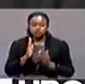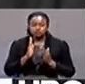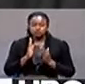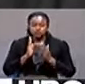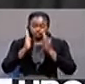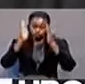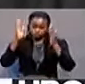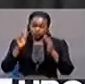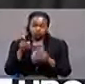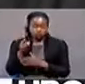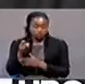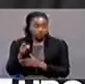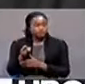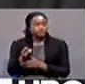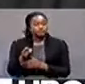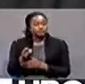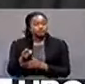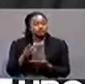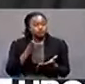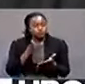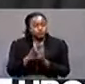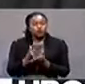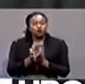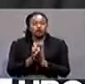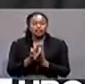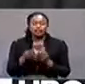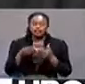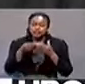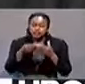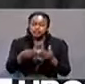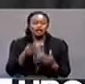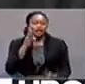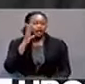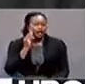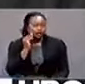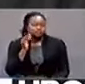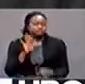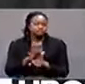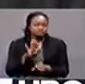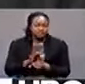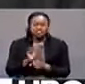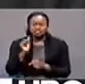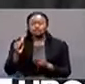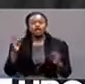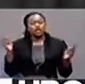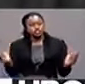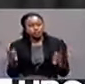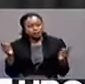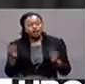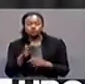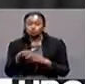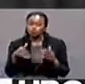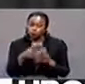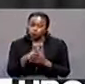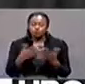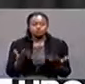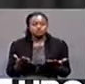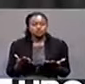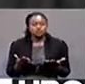Lwanga, was an all-round leader. He was a shepherd to all, regardless of